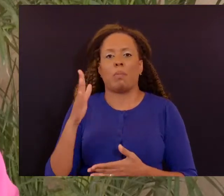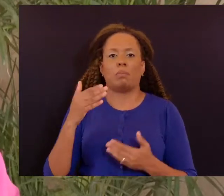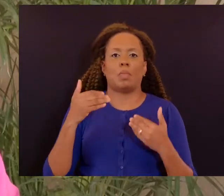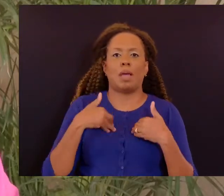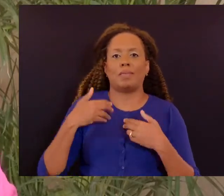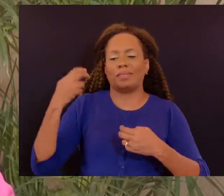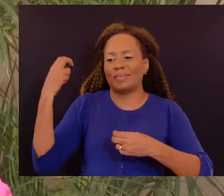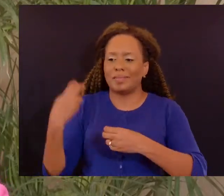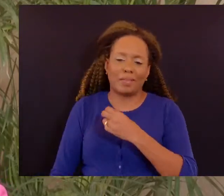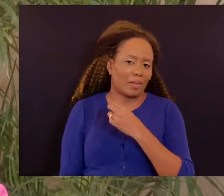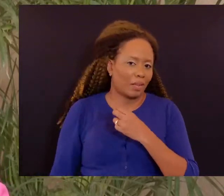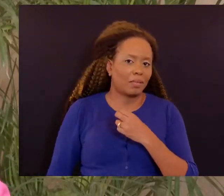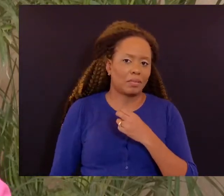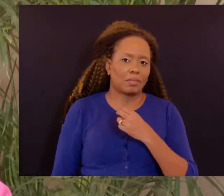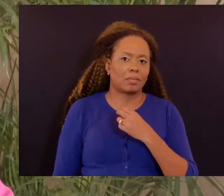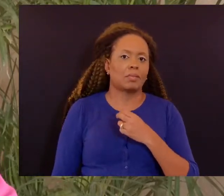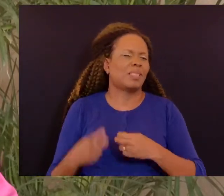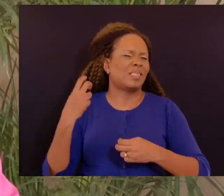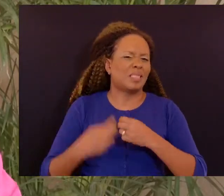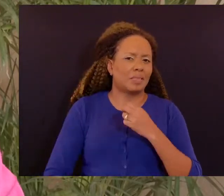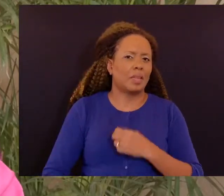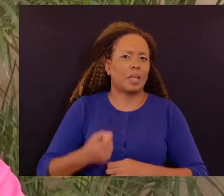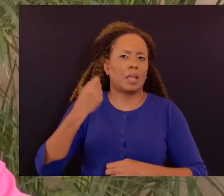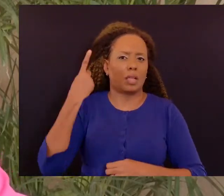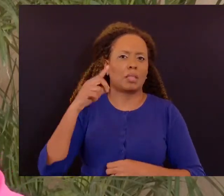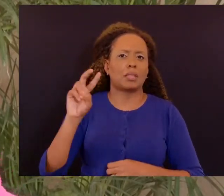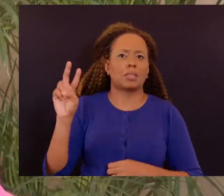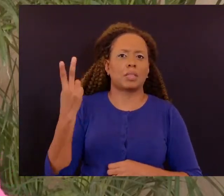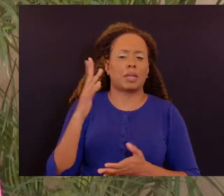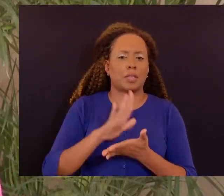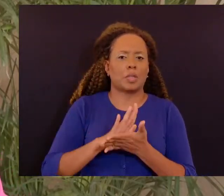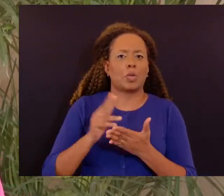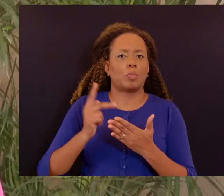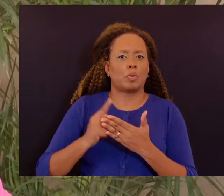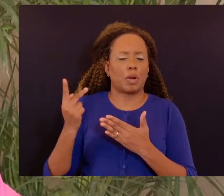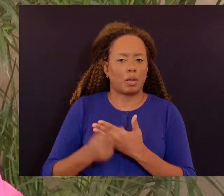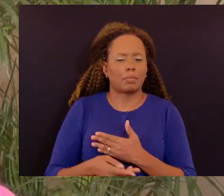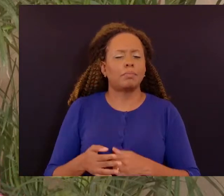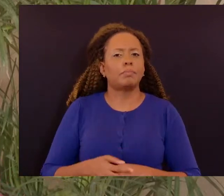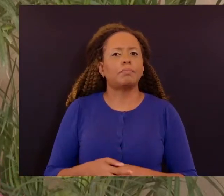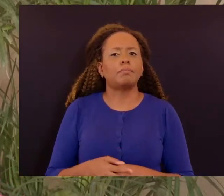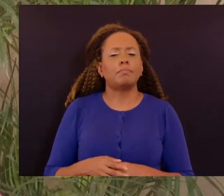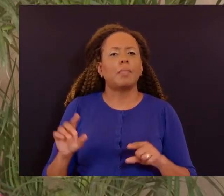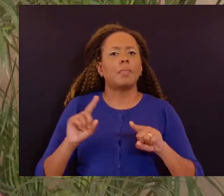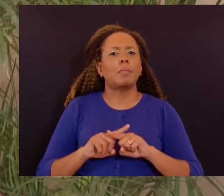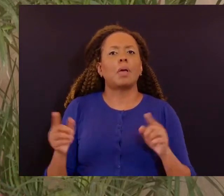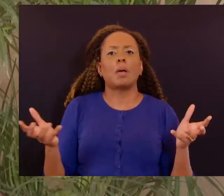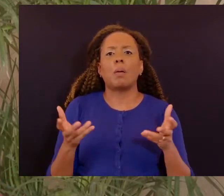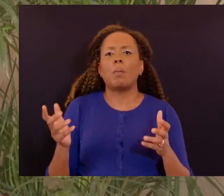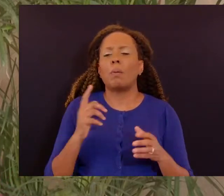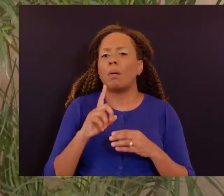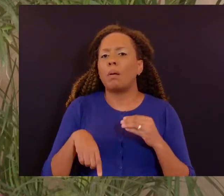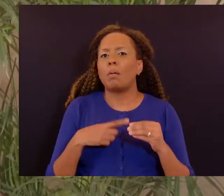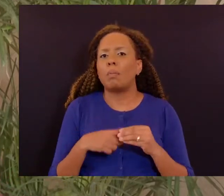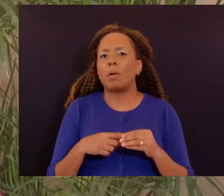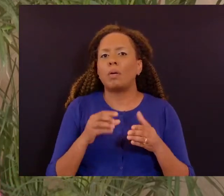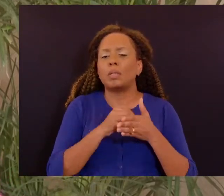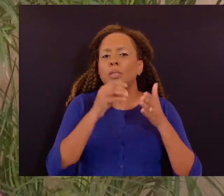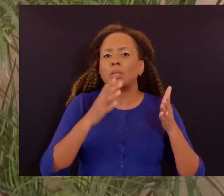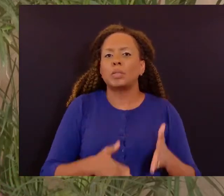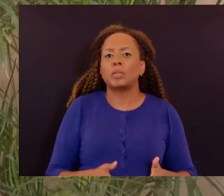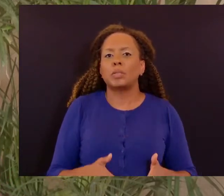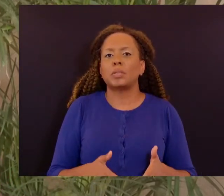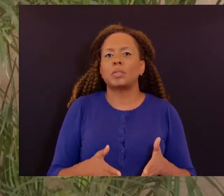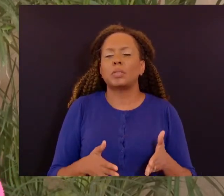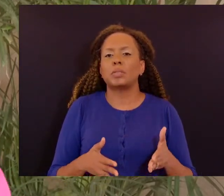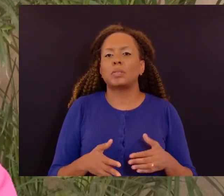in navigating the secondary program. What about the students who are going to write the common entrance and who, based